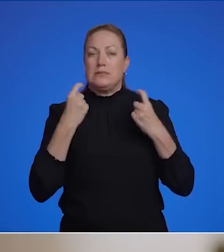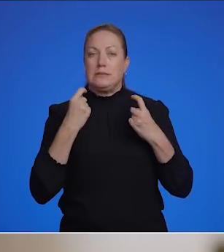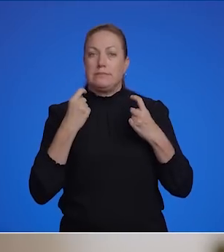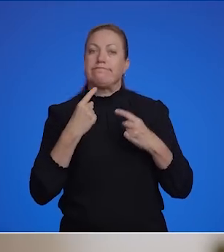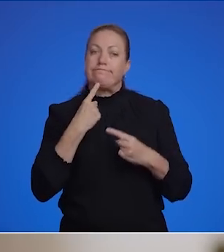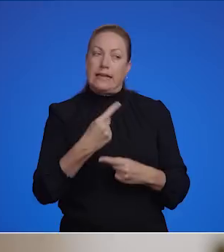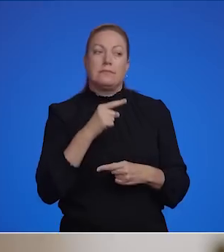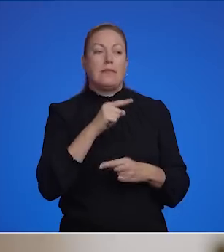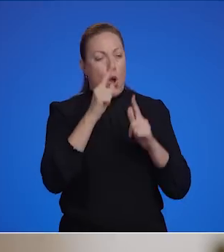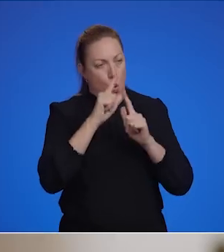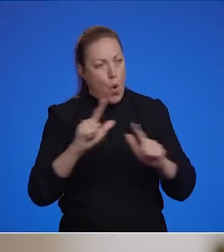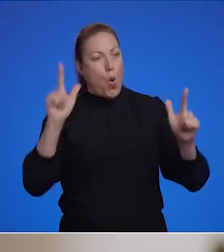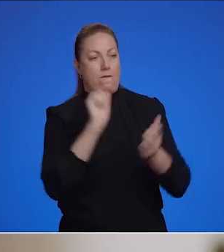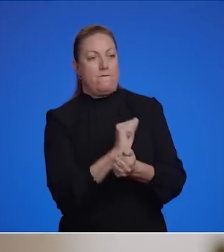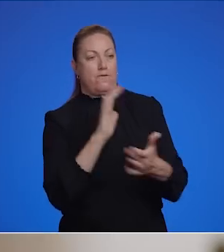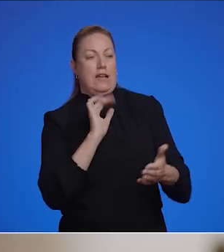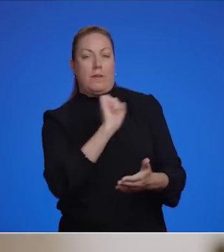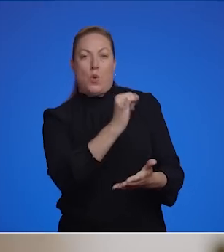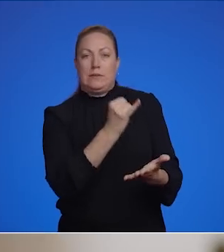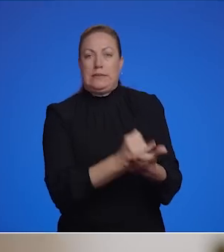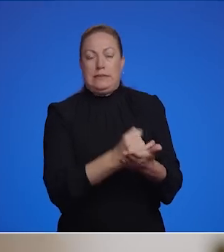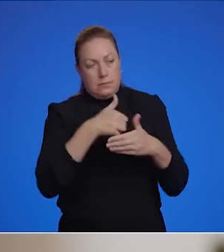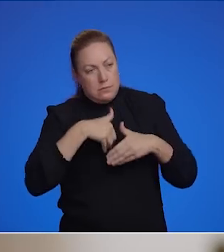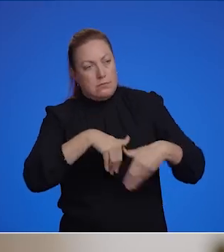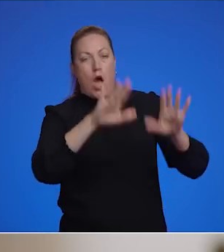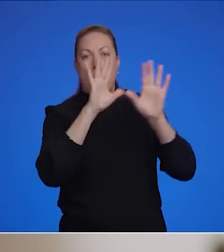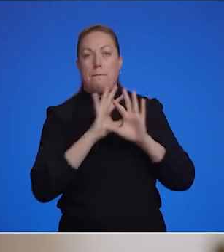sins. Go in peace."